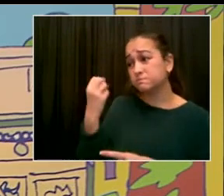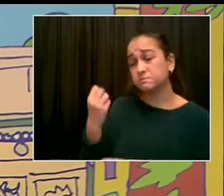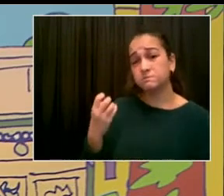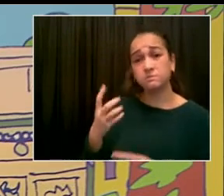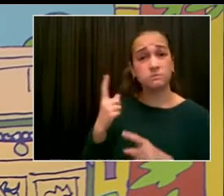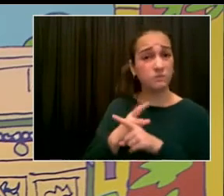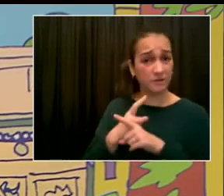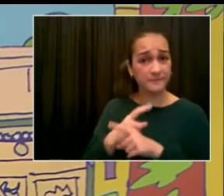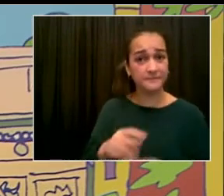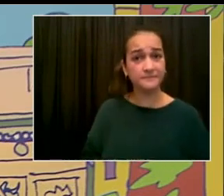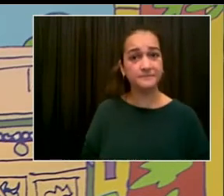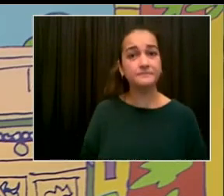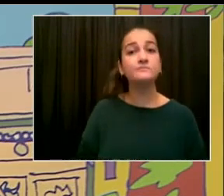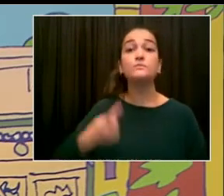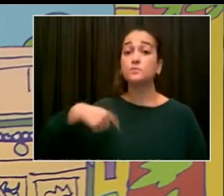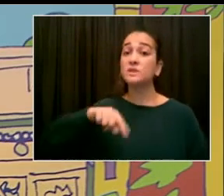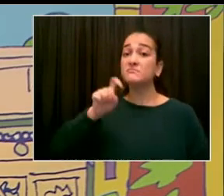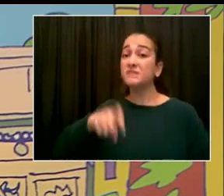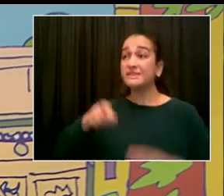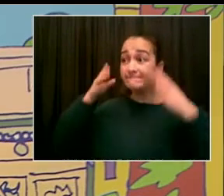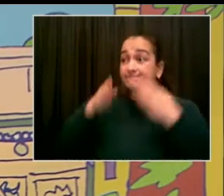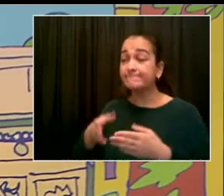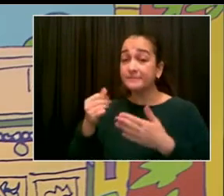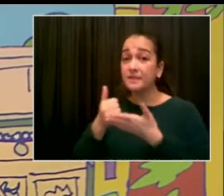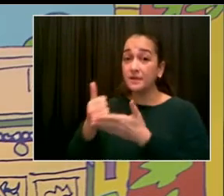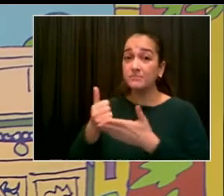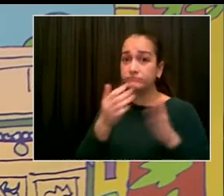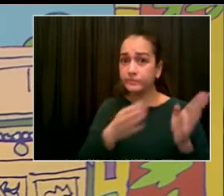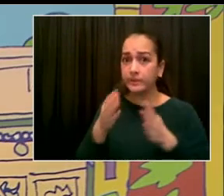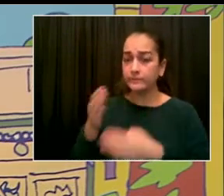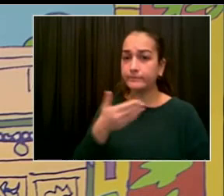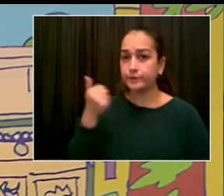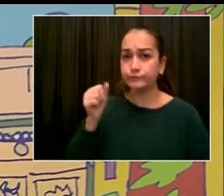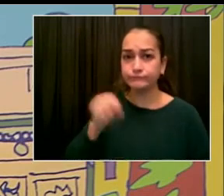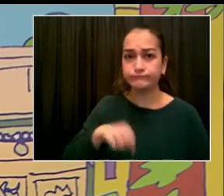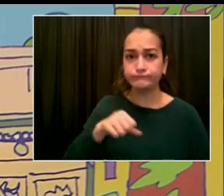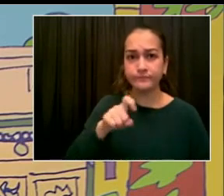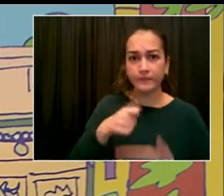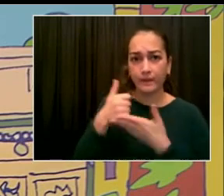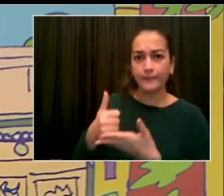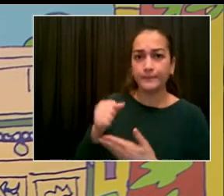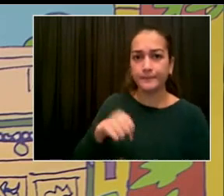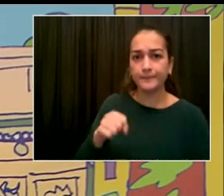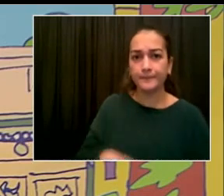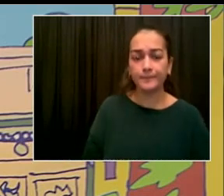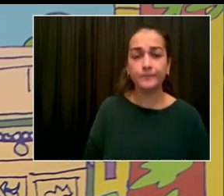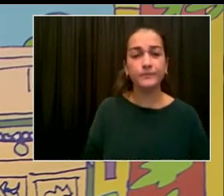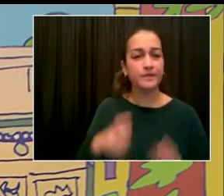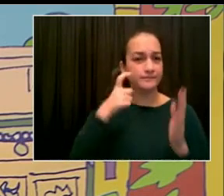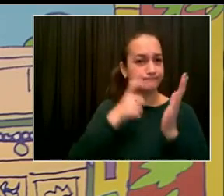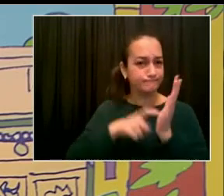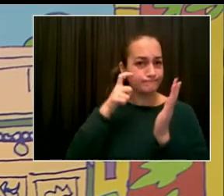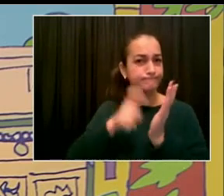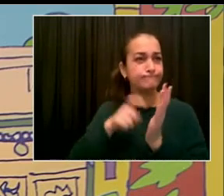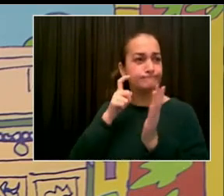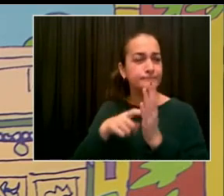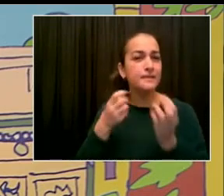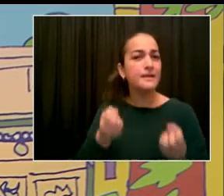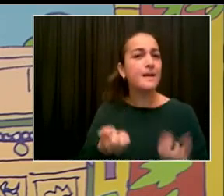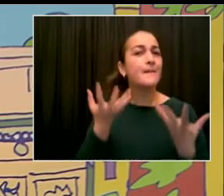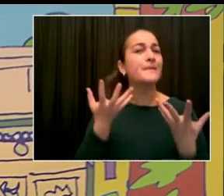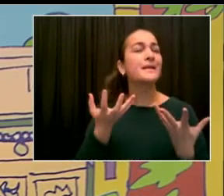up in terms of the trash being picked up. We're going to the union today to say this has to be